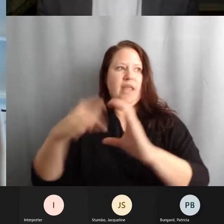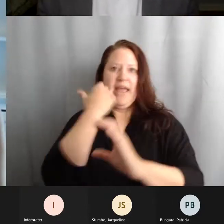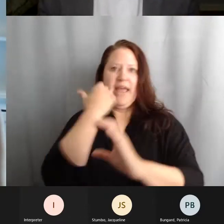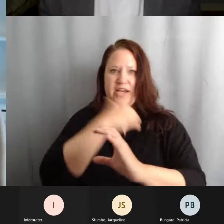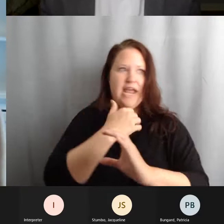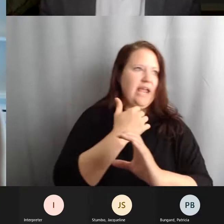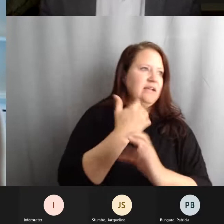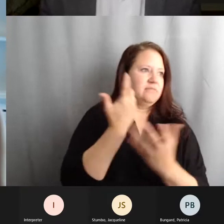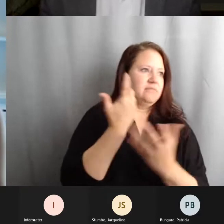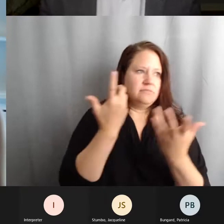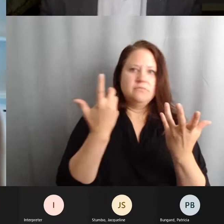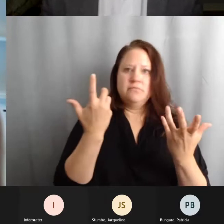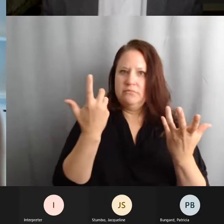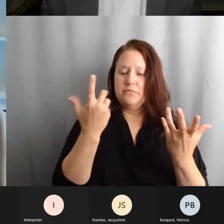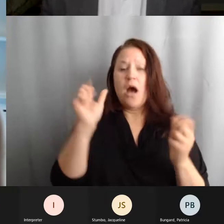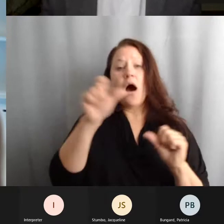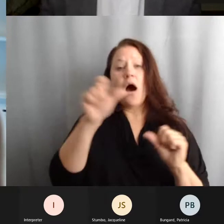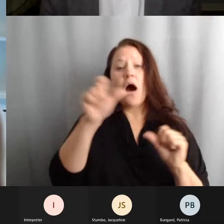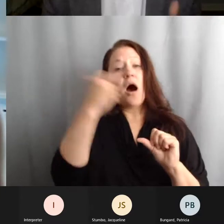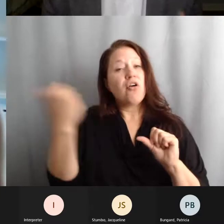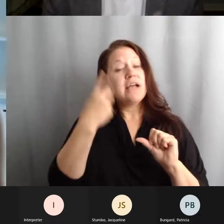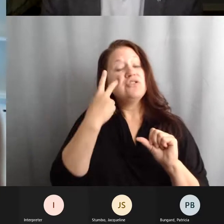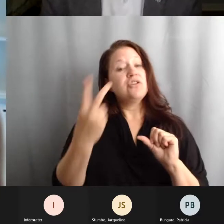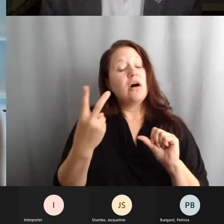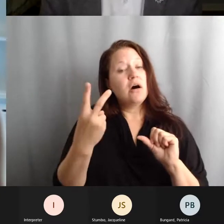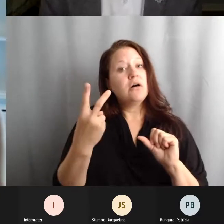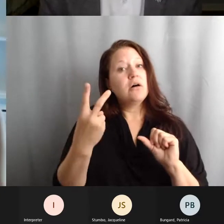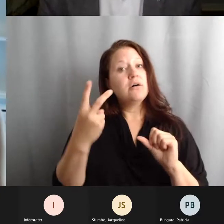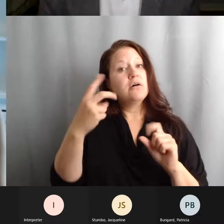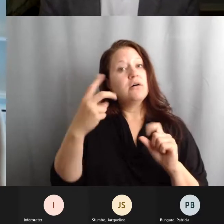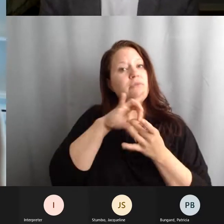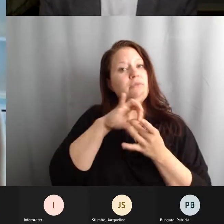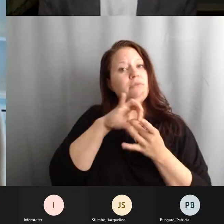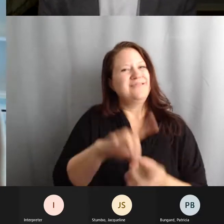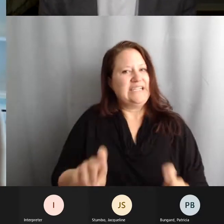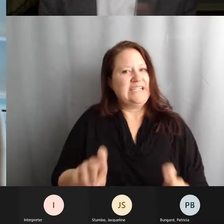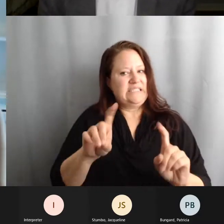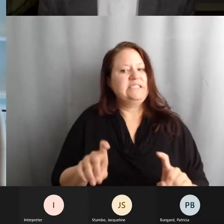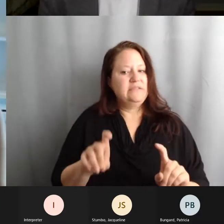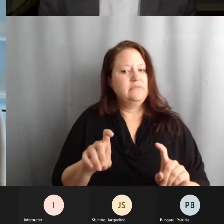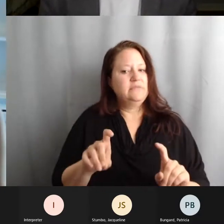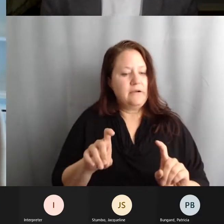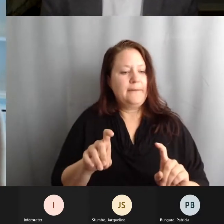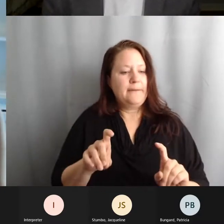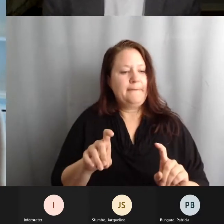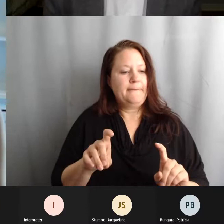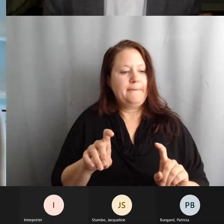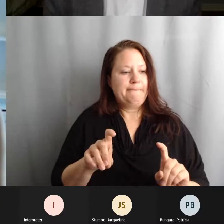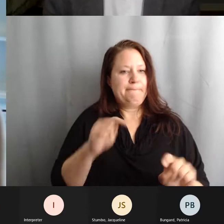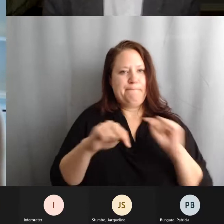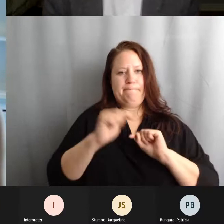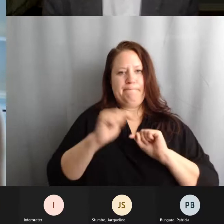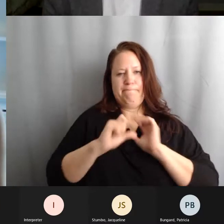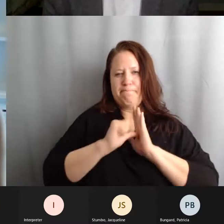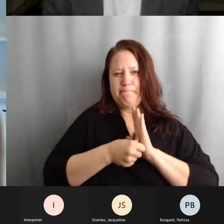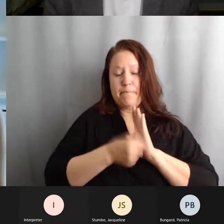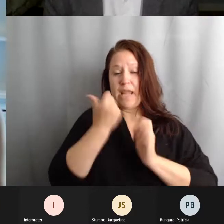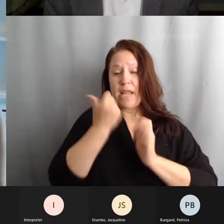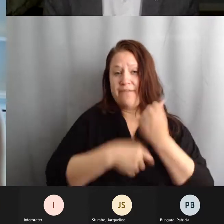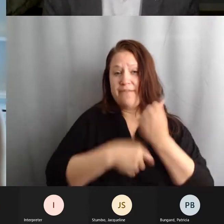other piece that I saw in the chat here asking around testing, I'll go back and reiterate that